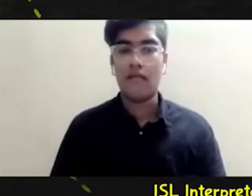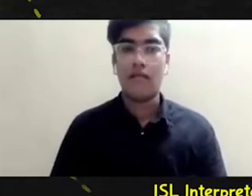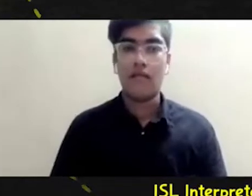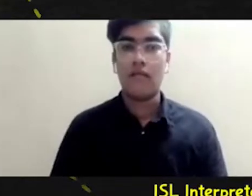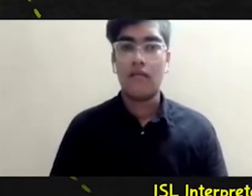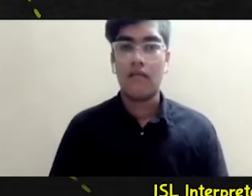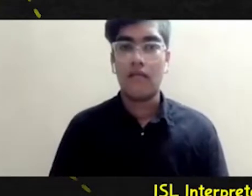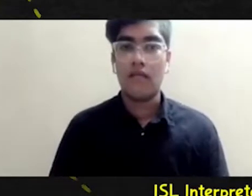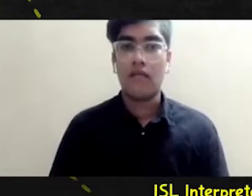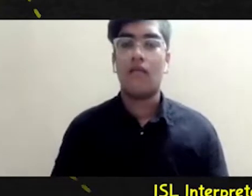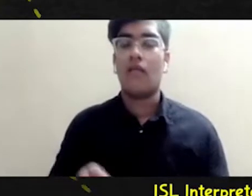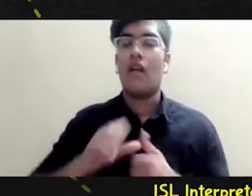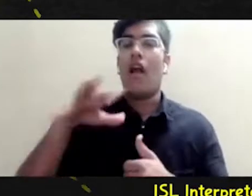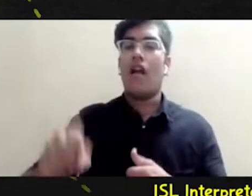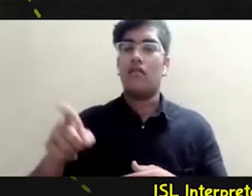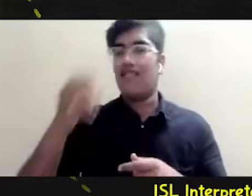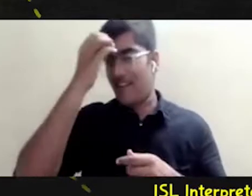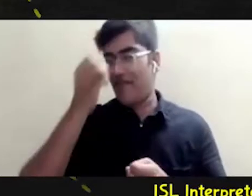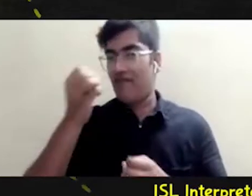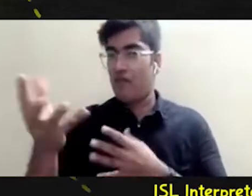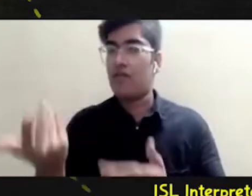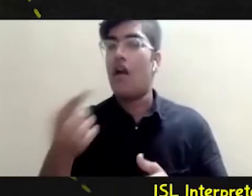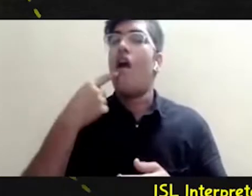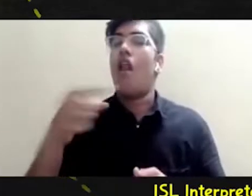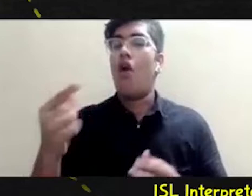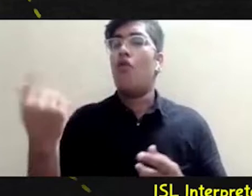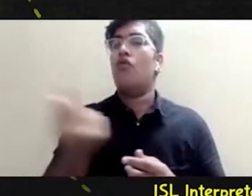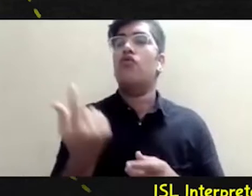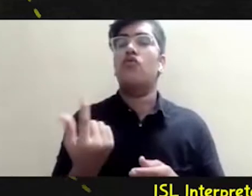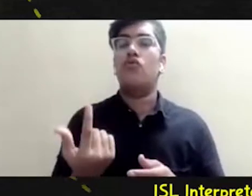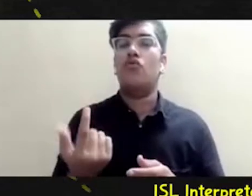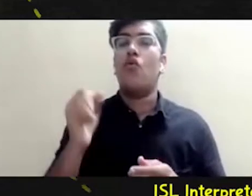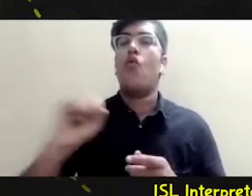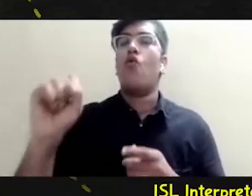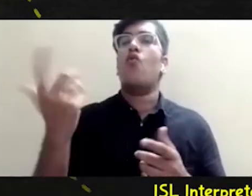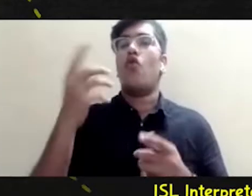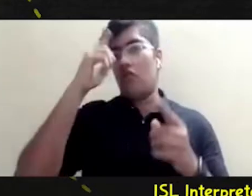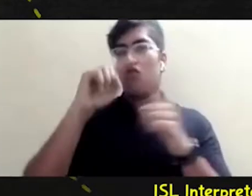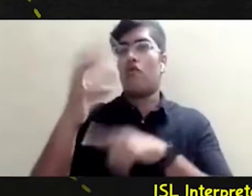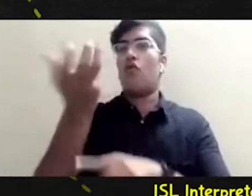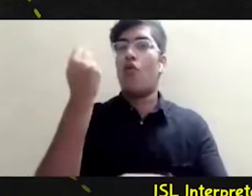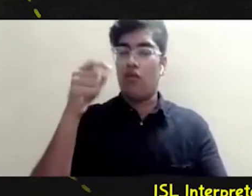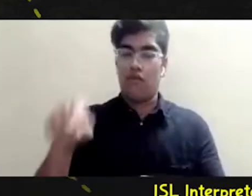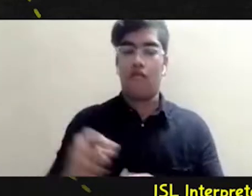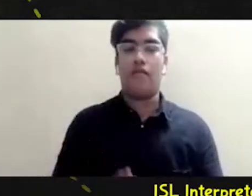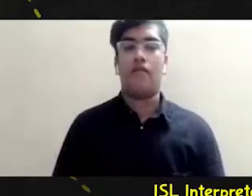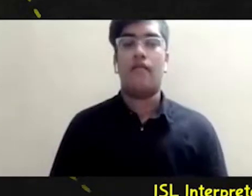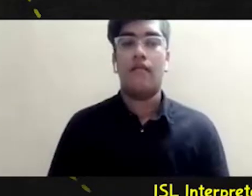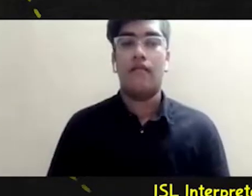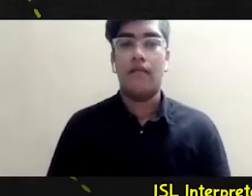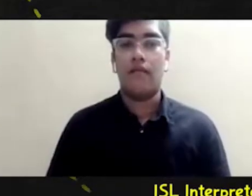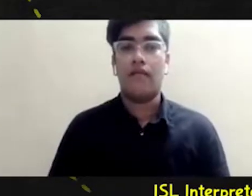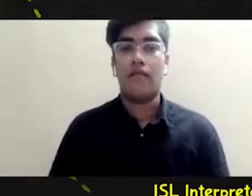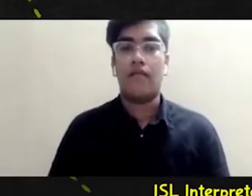give them access to that information and allow them to use it towards their own good. And finally,